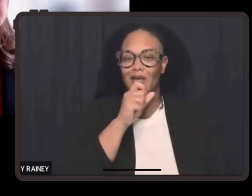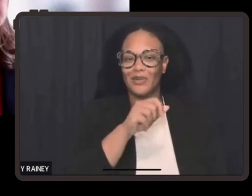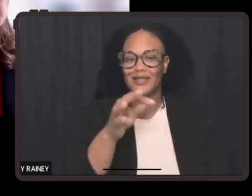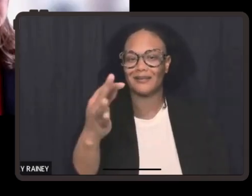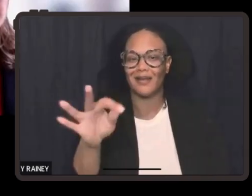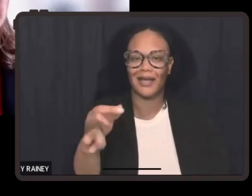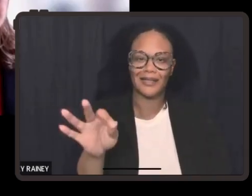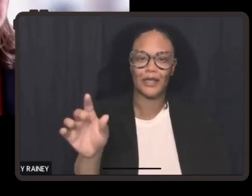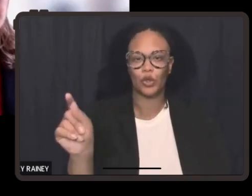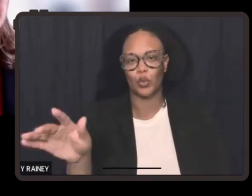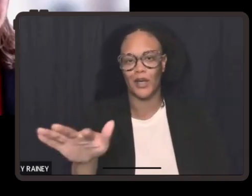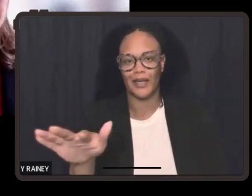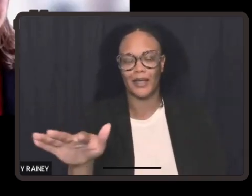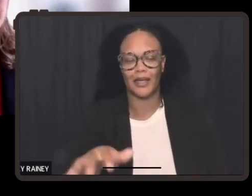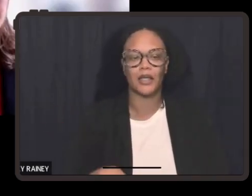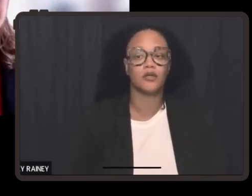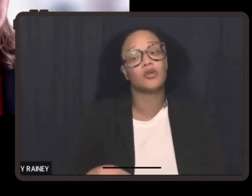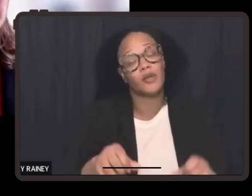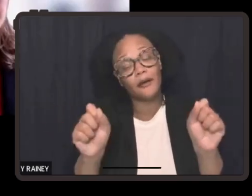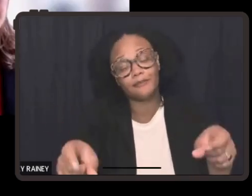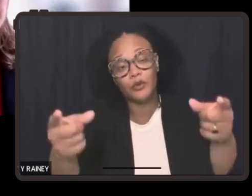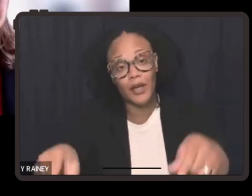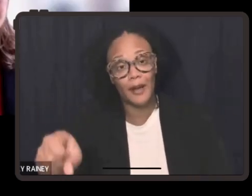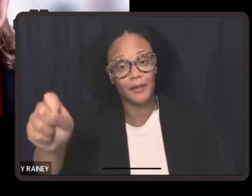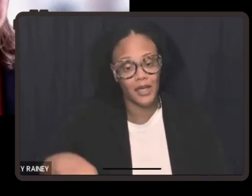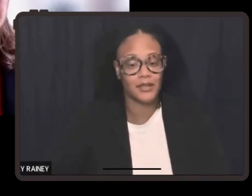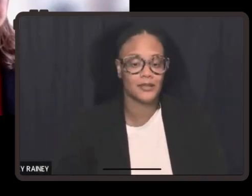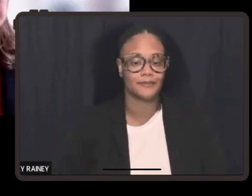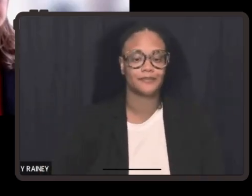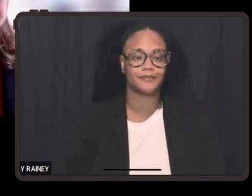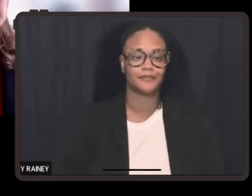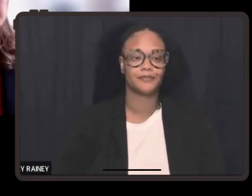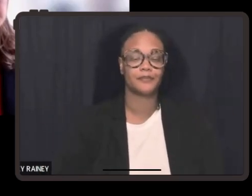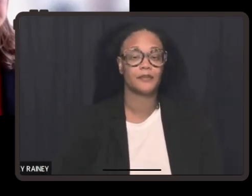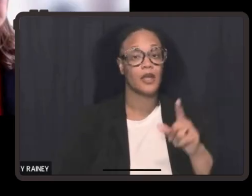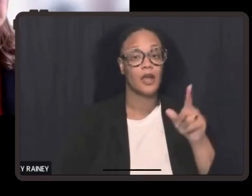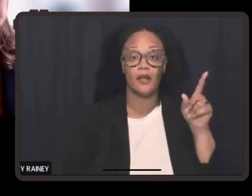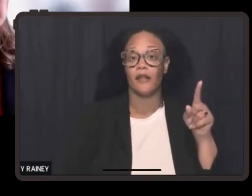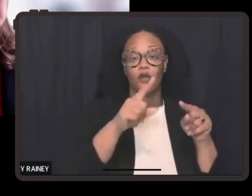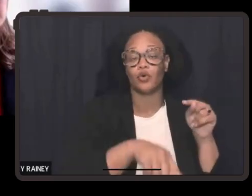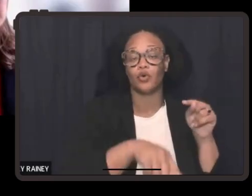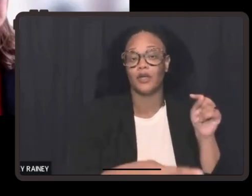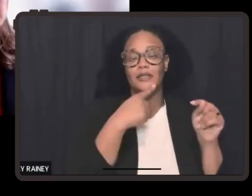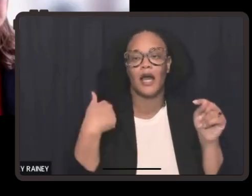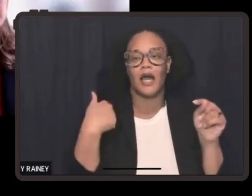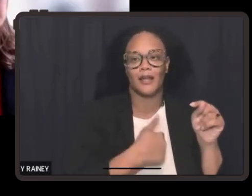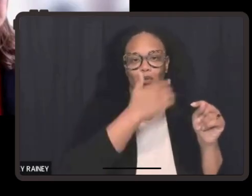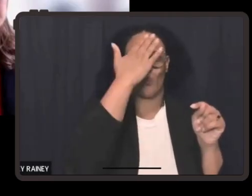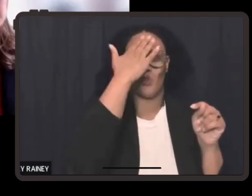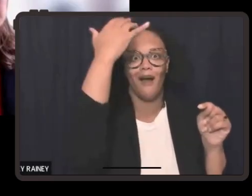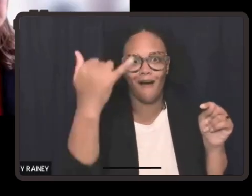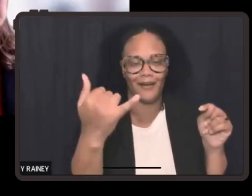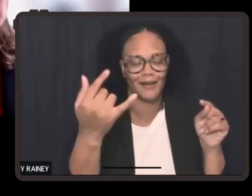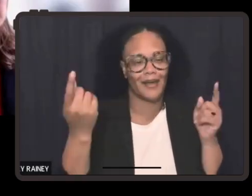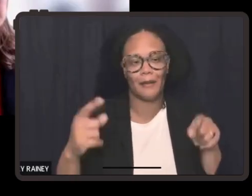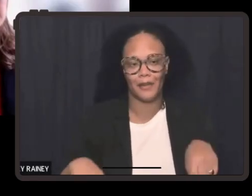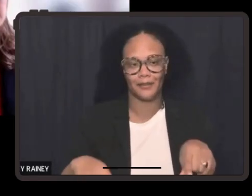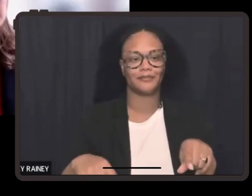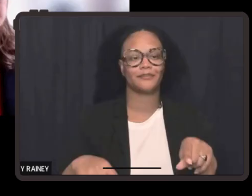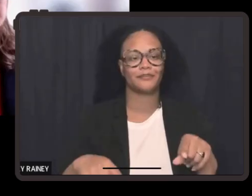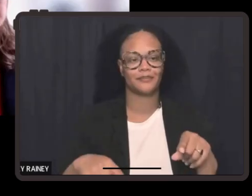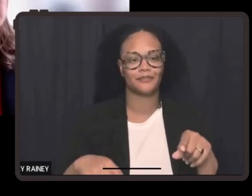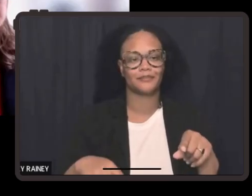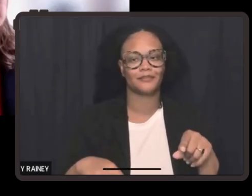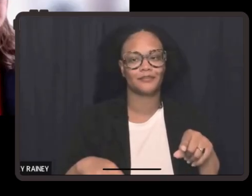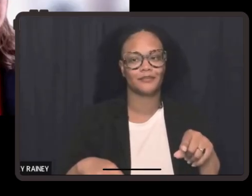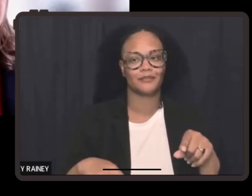Yeah, that could happen. They couldn't give us a reason for that, but we see it with the others